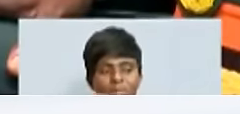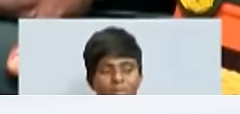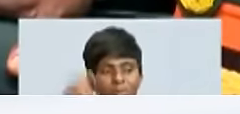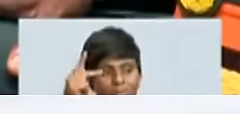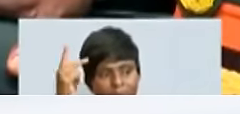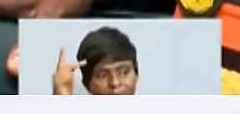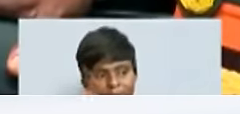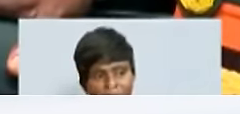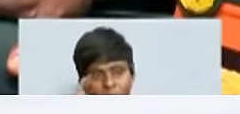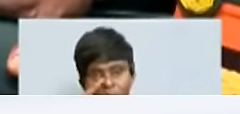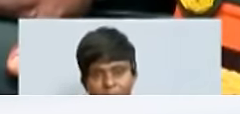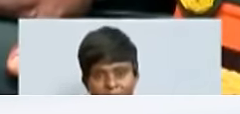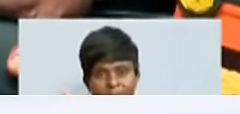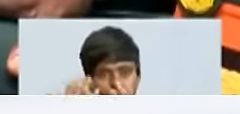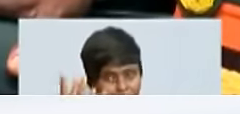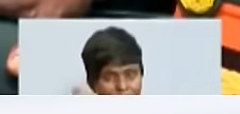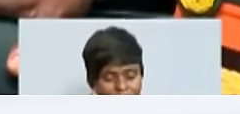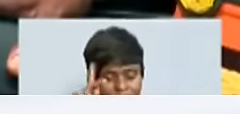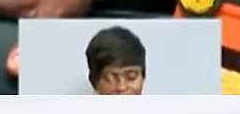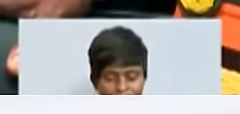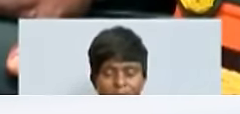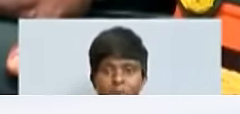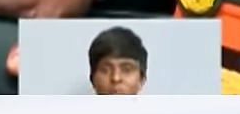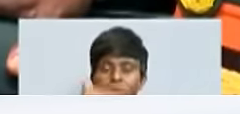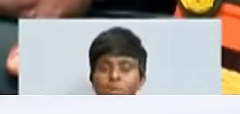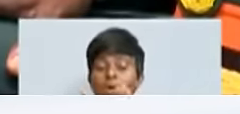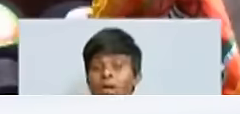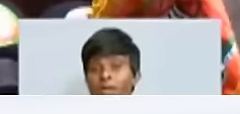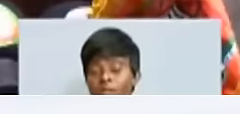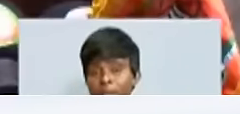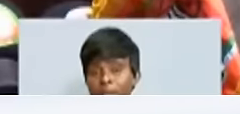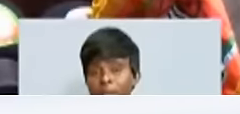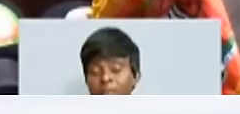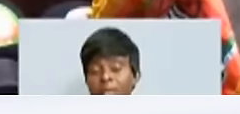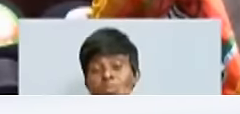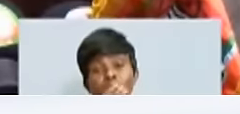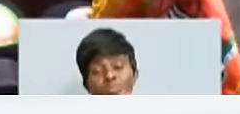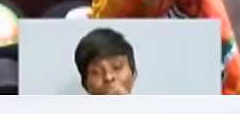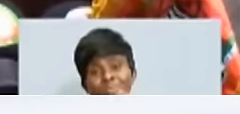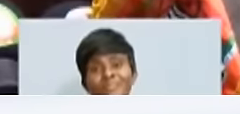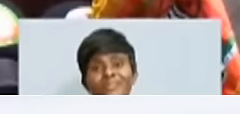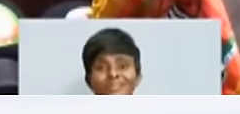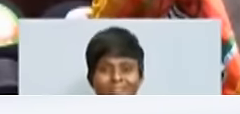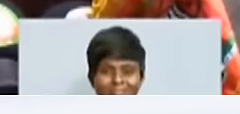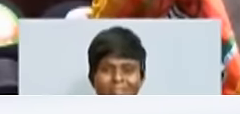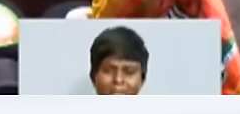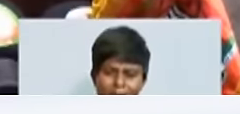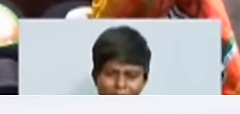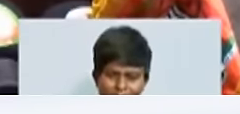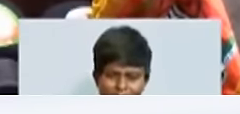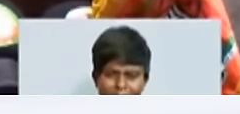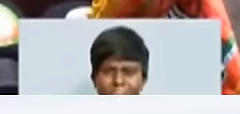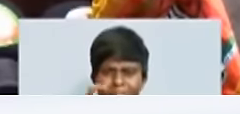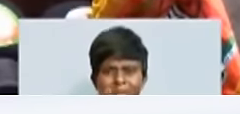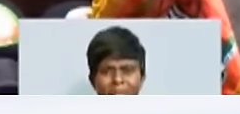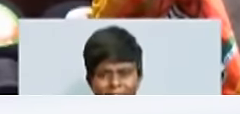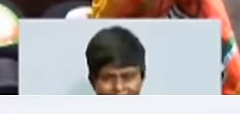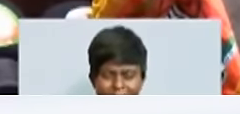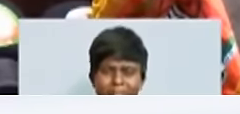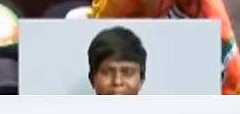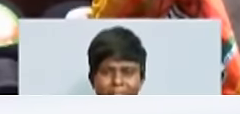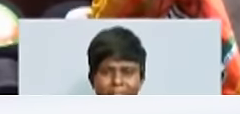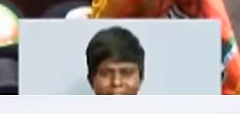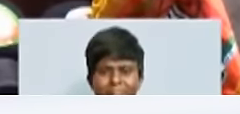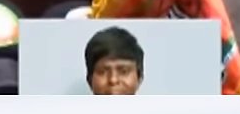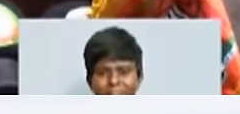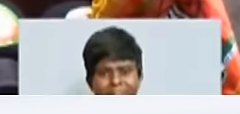political parties who wish to participate were there. What a joy. That's how the country should be. And we